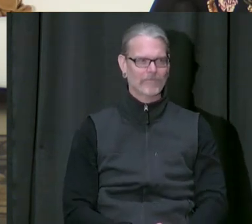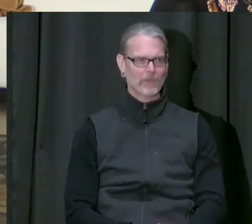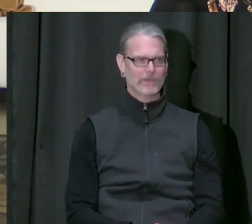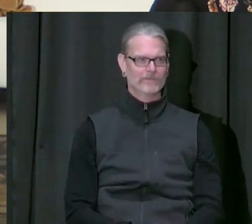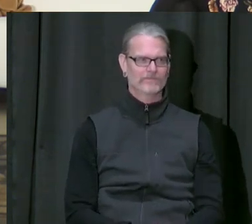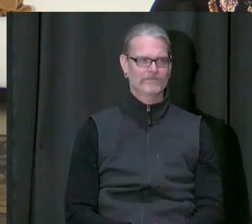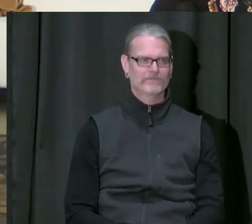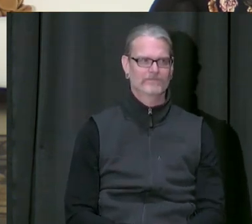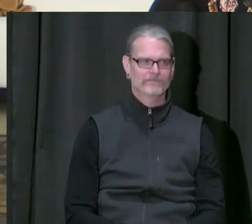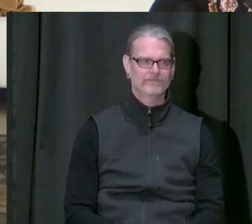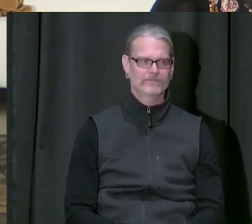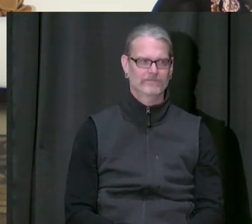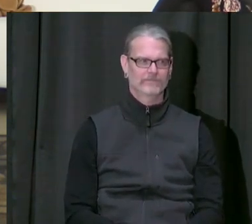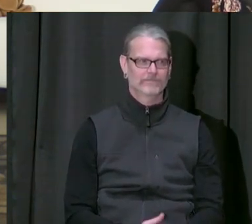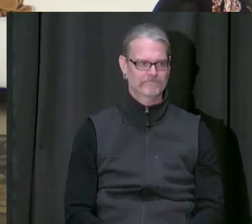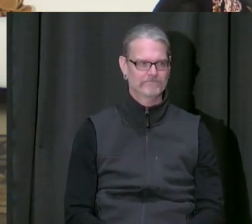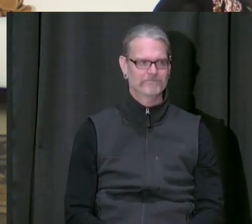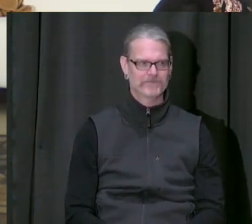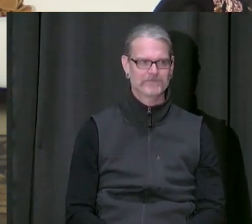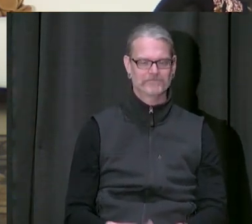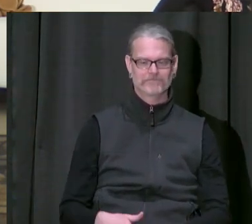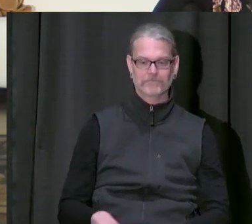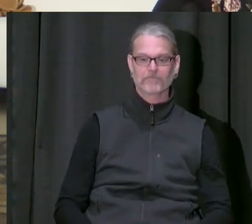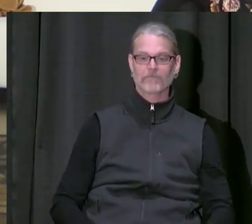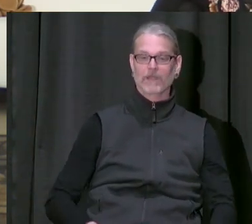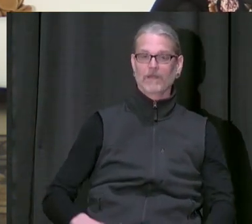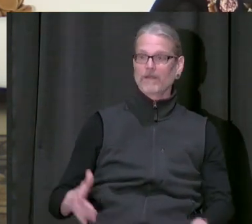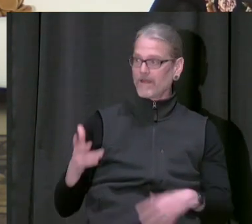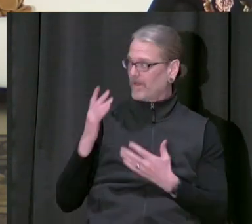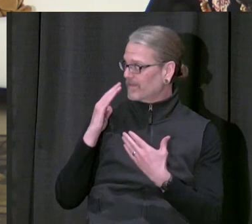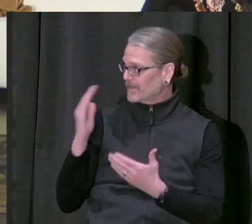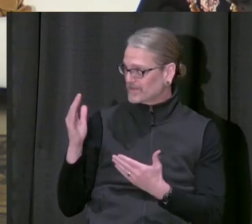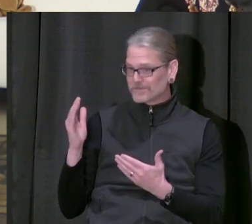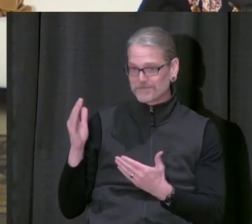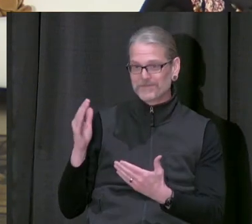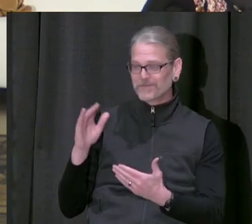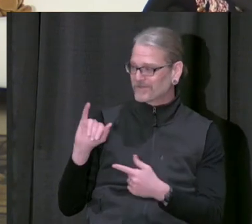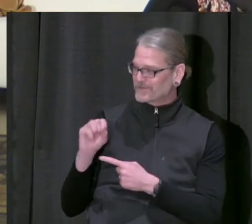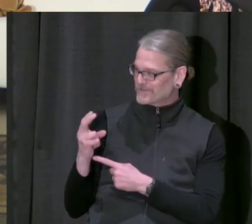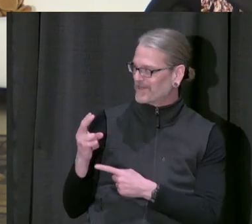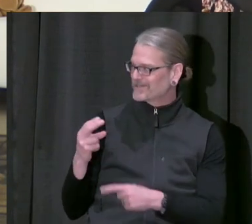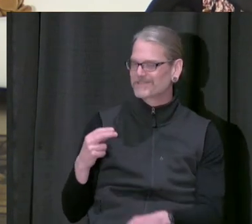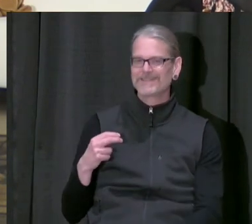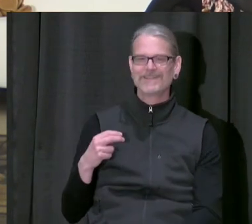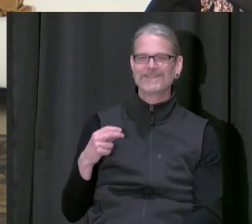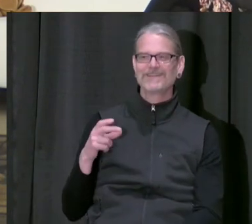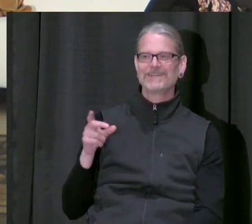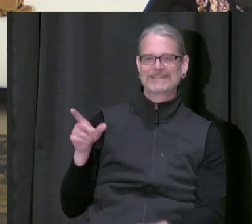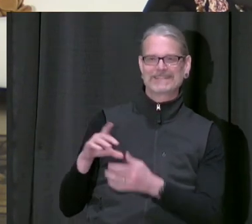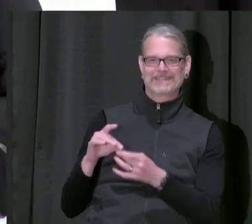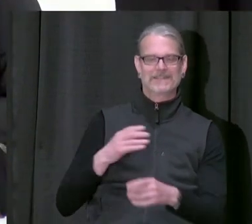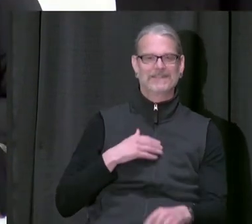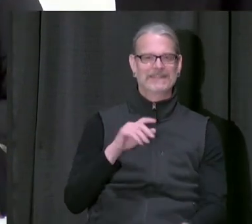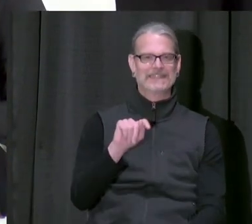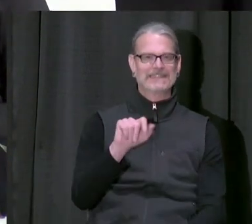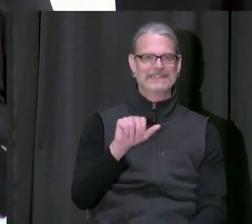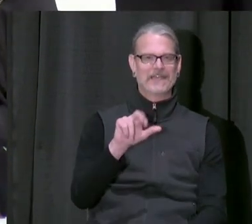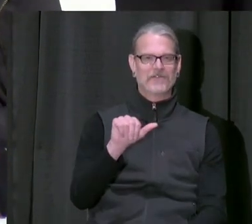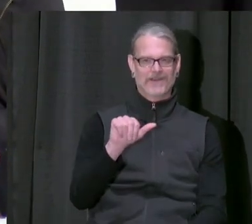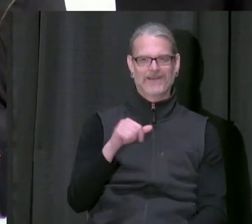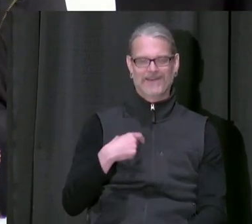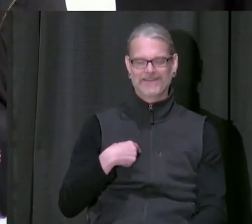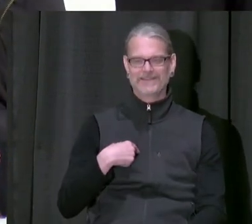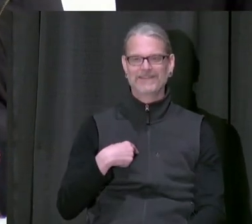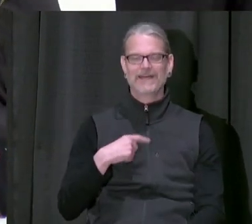Tara, can we start with you? Sure. Thanks for that introduction, Josh. So as Josh mentioned, my name is Tara Maisel,